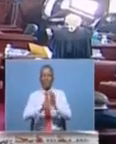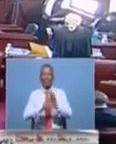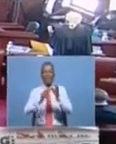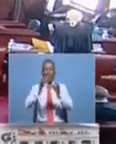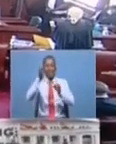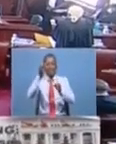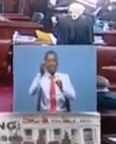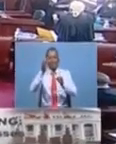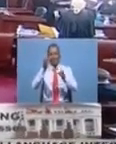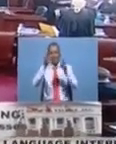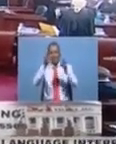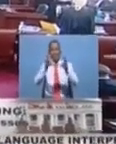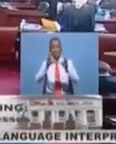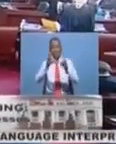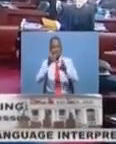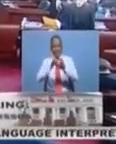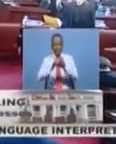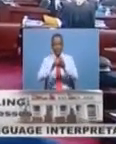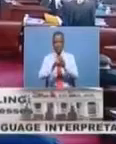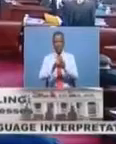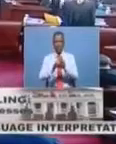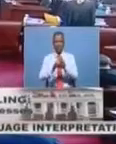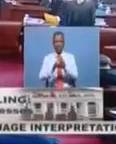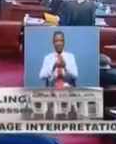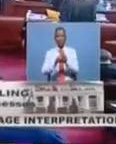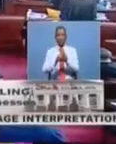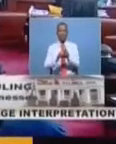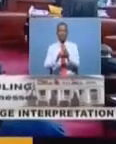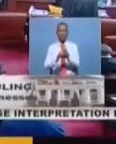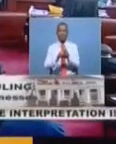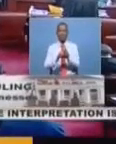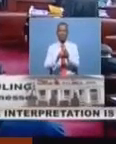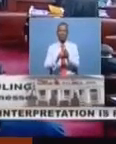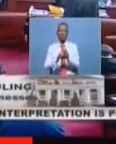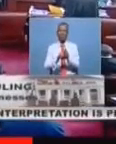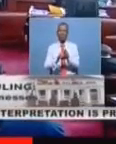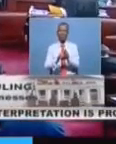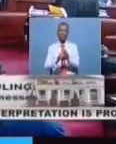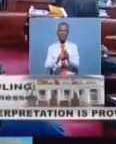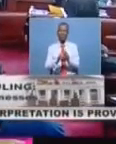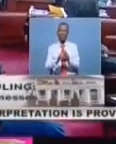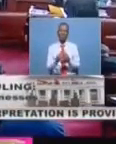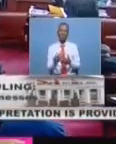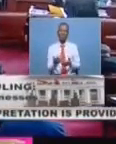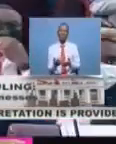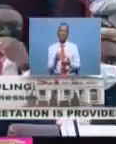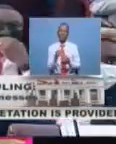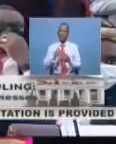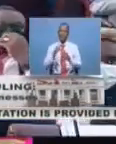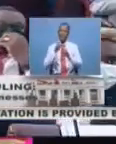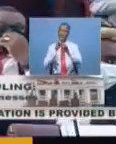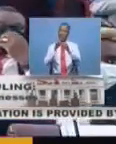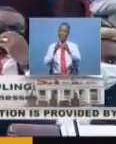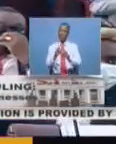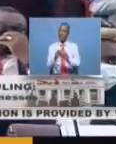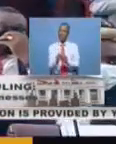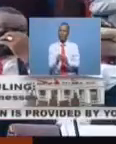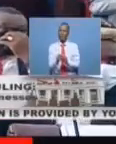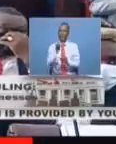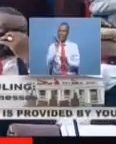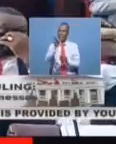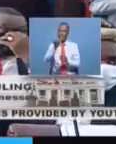is yes, my lord, you did not say so. I'm responding we did not say we I'm responding to what they have said.